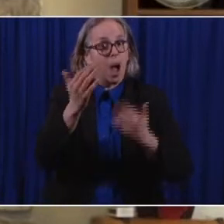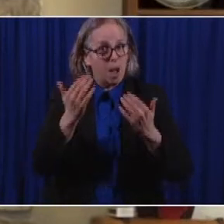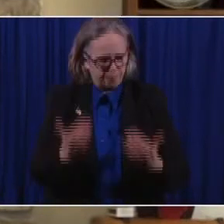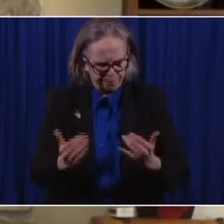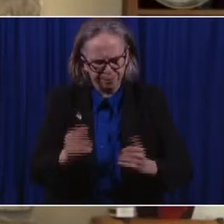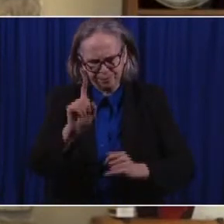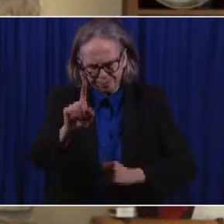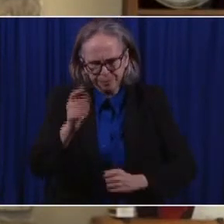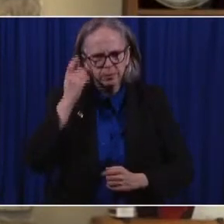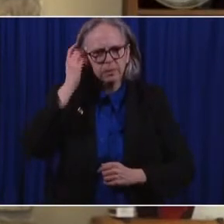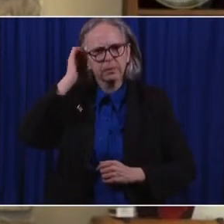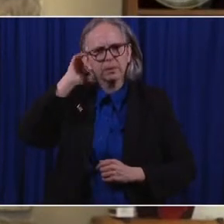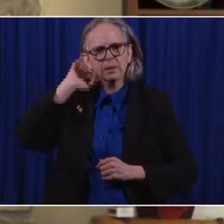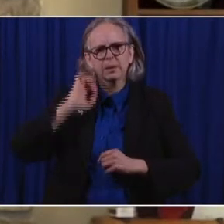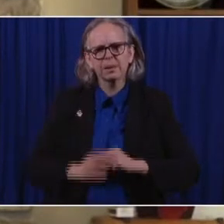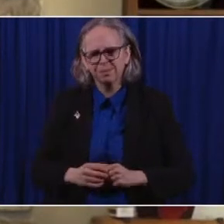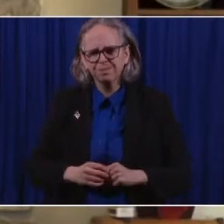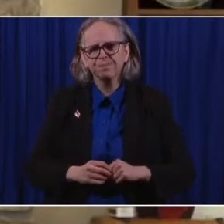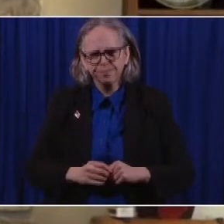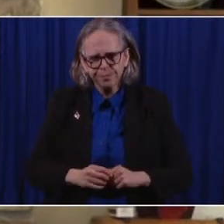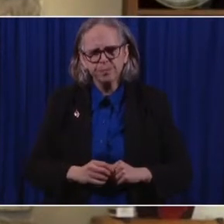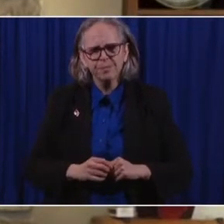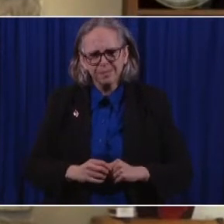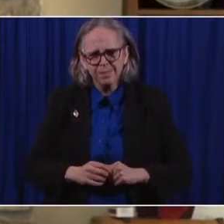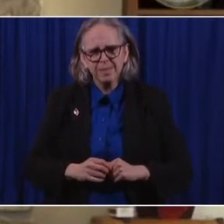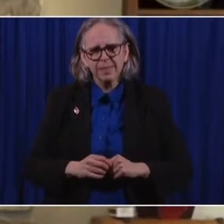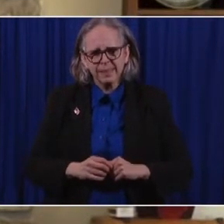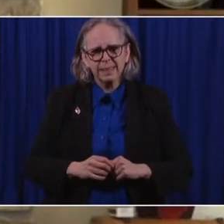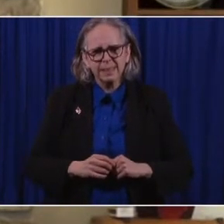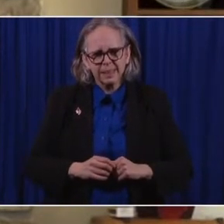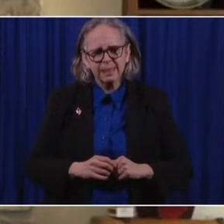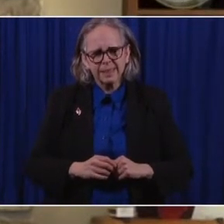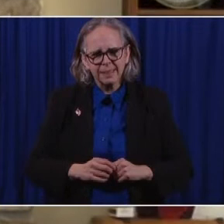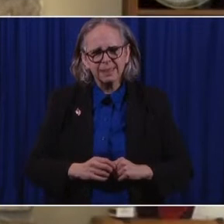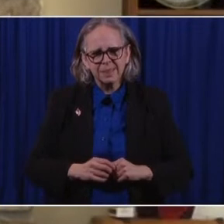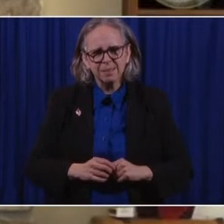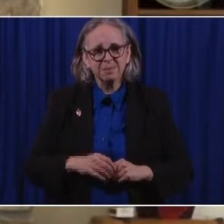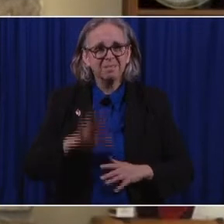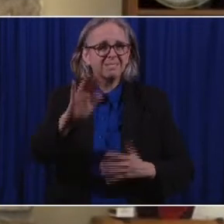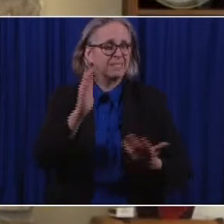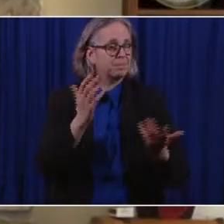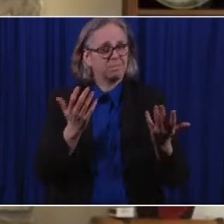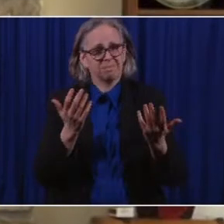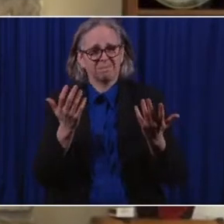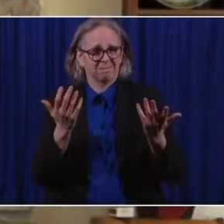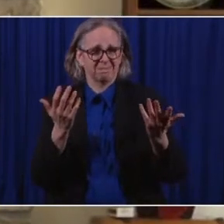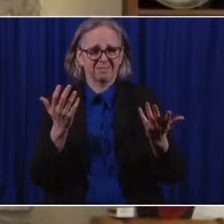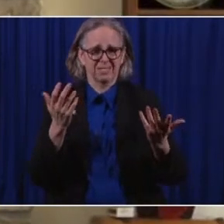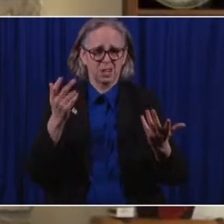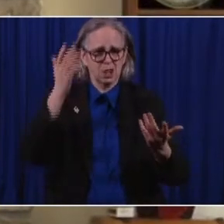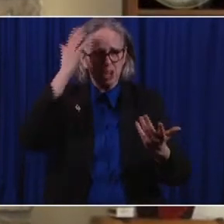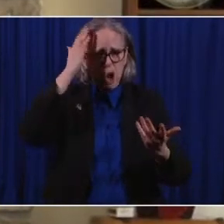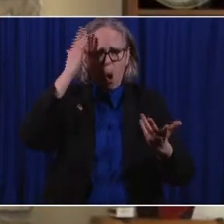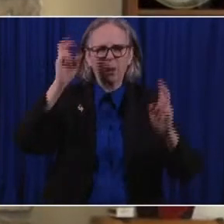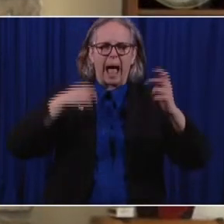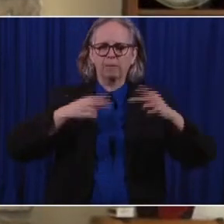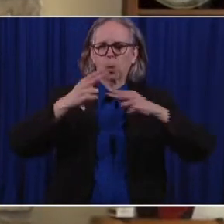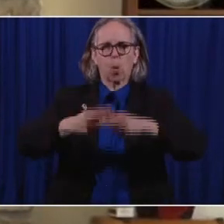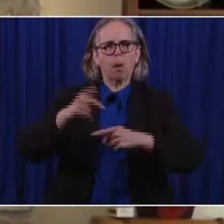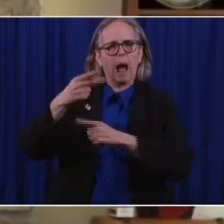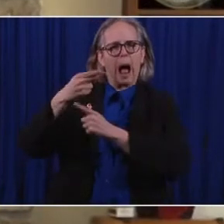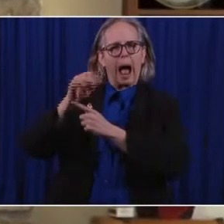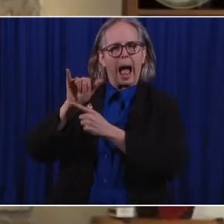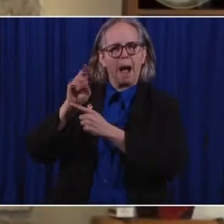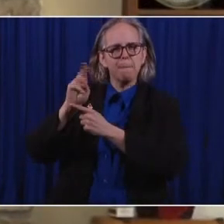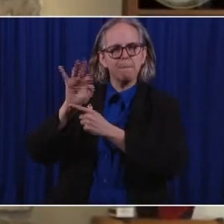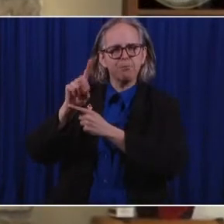move to a combination, a hybrid system in a few weeks. As we get more vaccines in, we hope we're going to